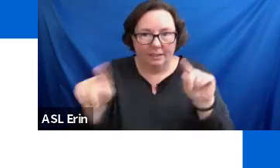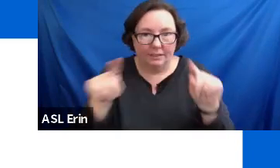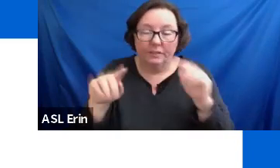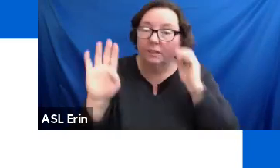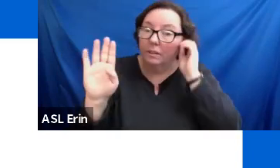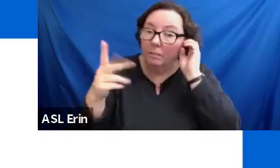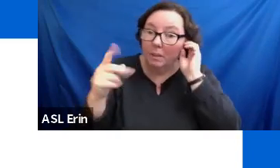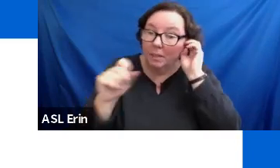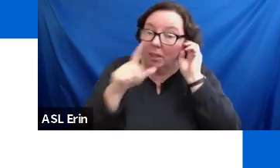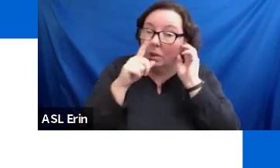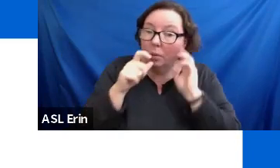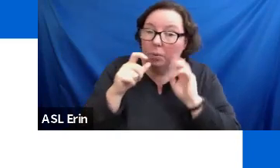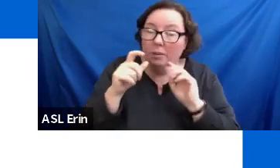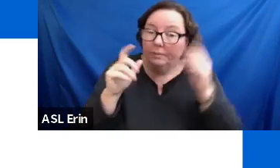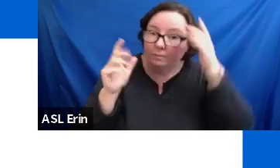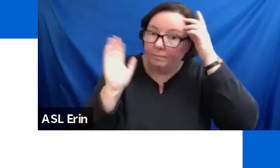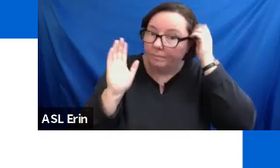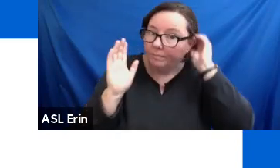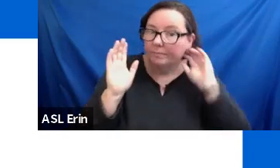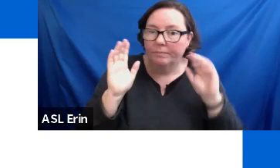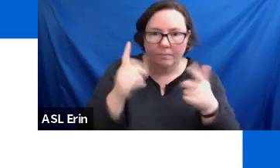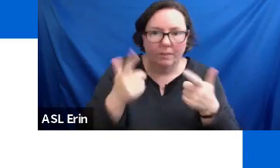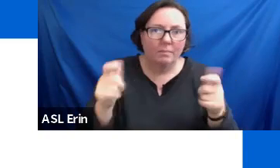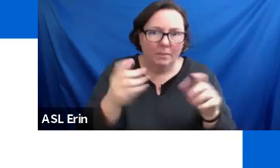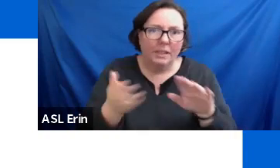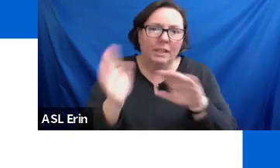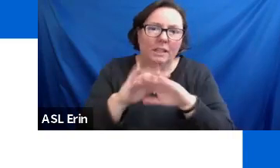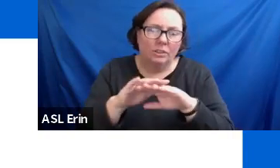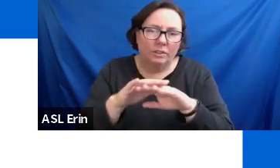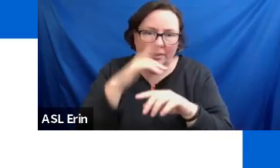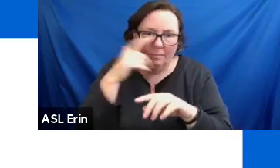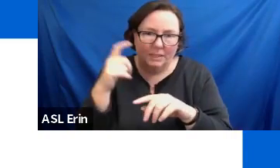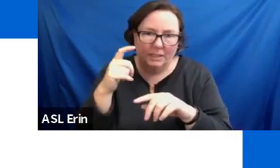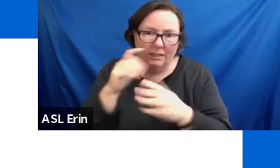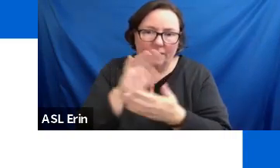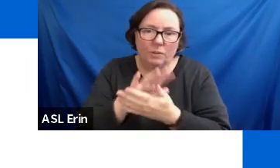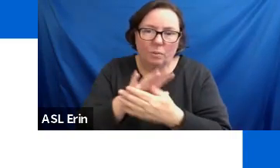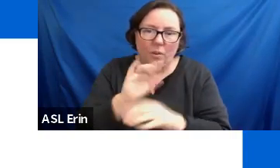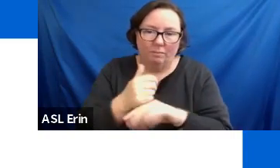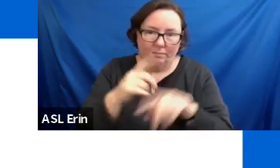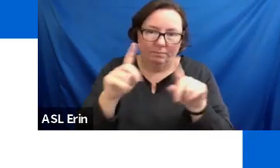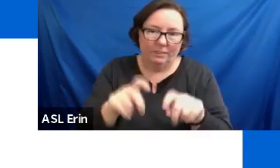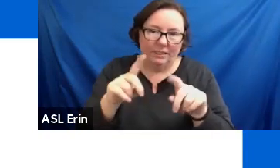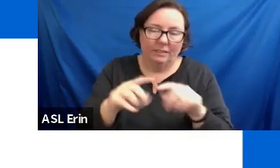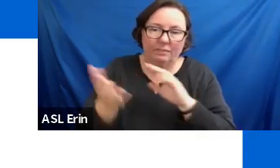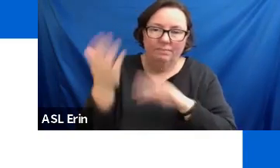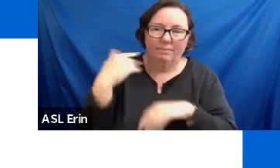BPS students there was a significant increase also because of school-based testing in the fall of